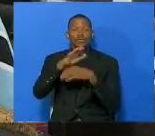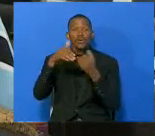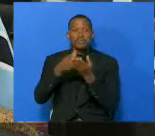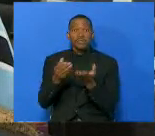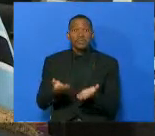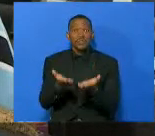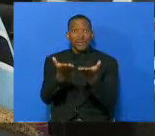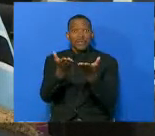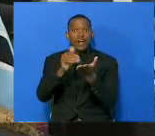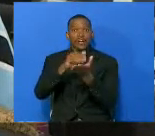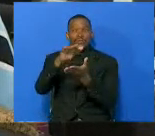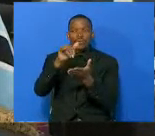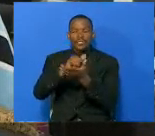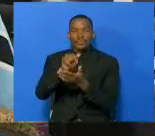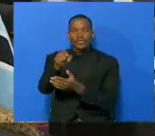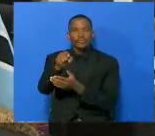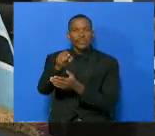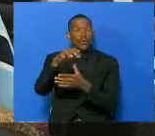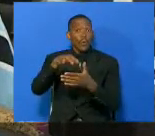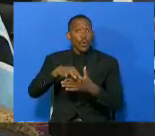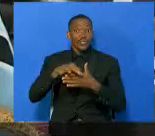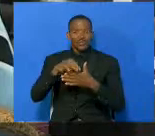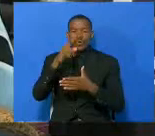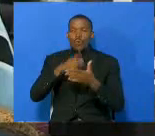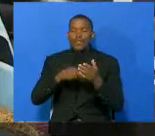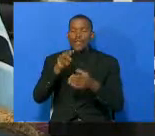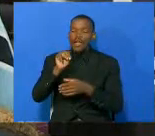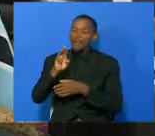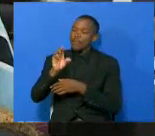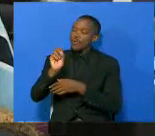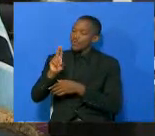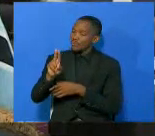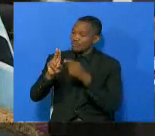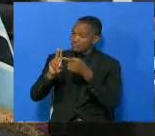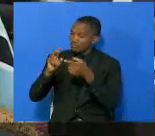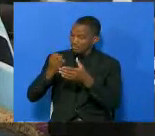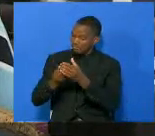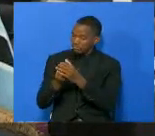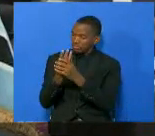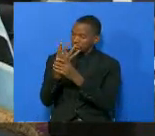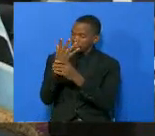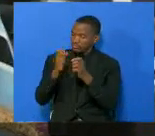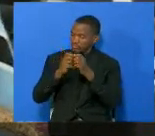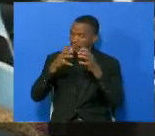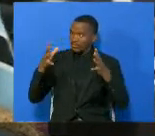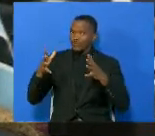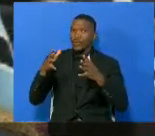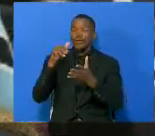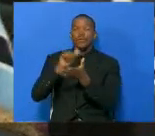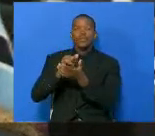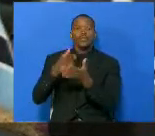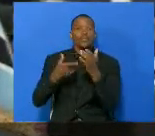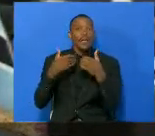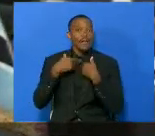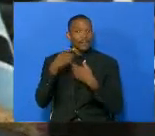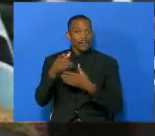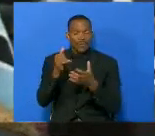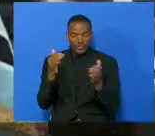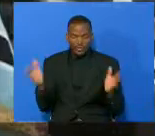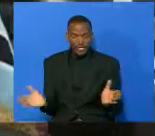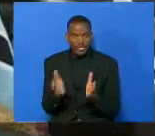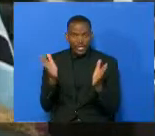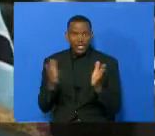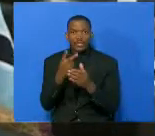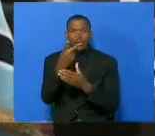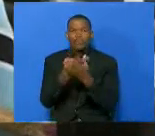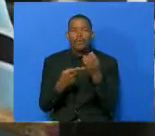the contents of what is in those memoranda and expand and grow the potential therein. And I'd want to encourage both